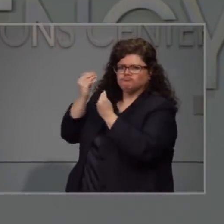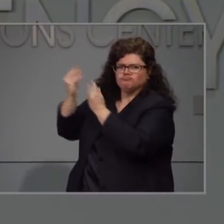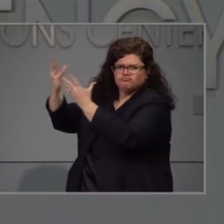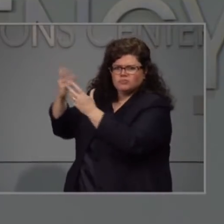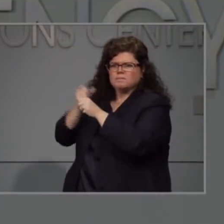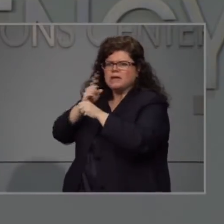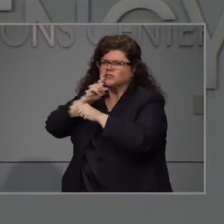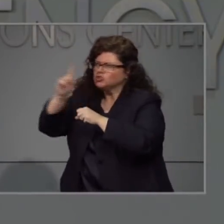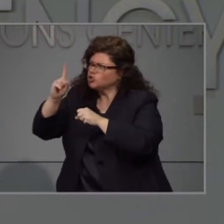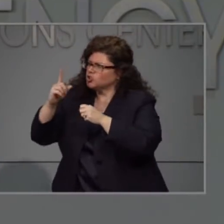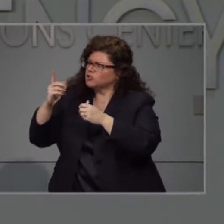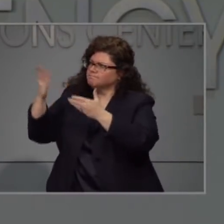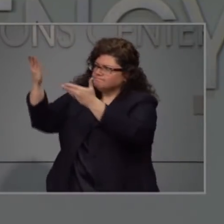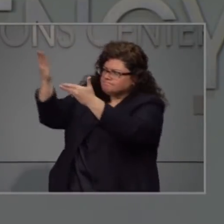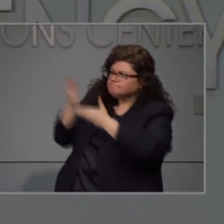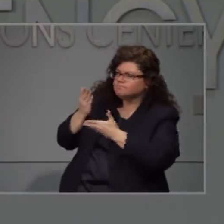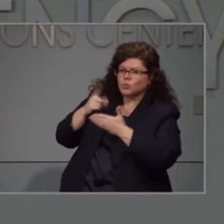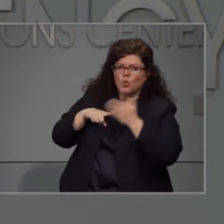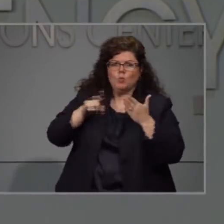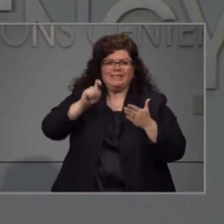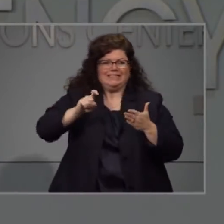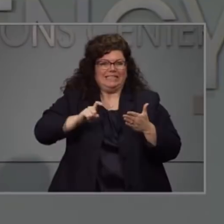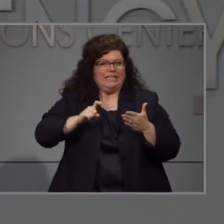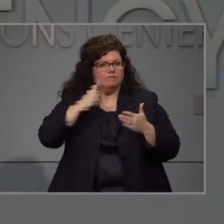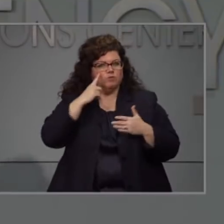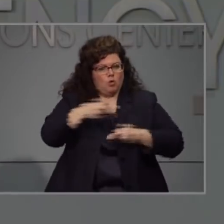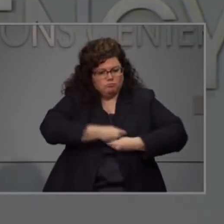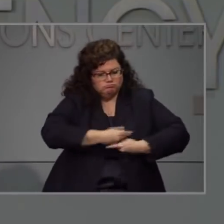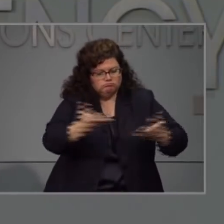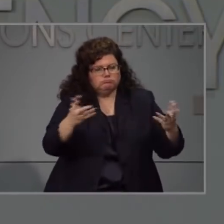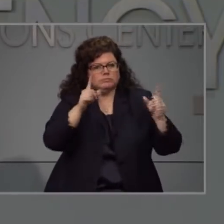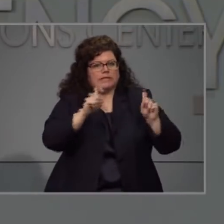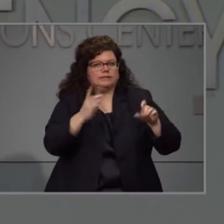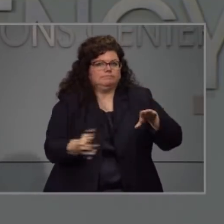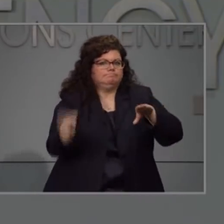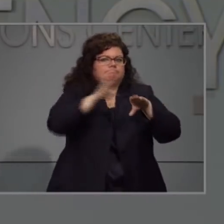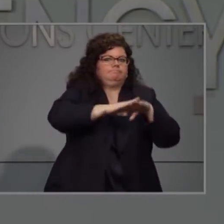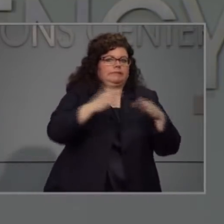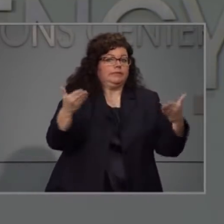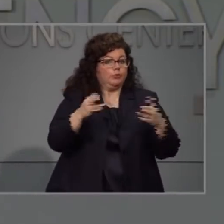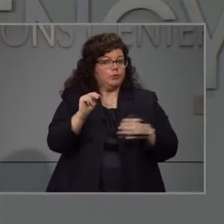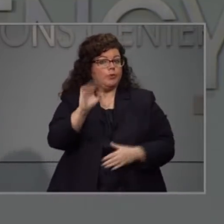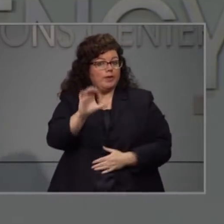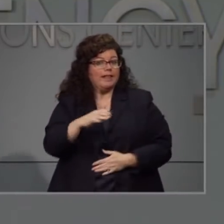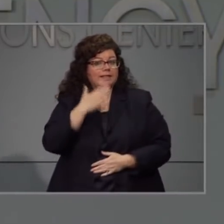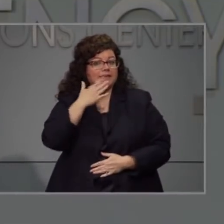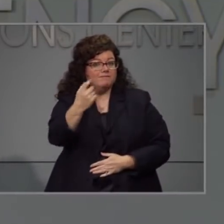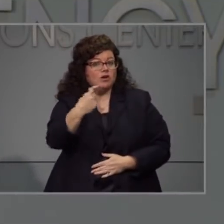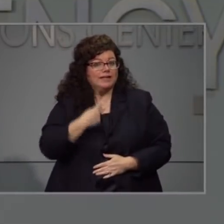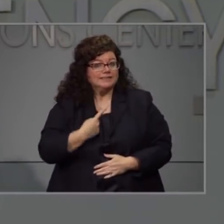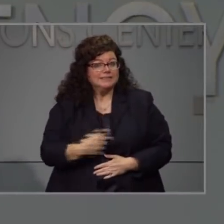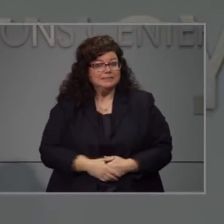to make sure we get what we need here for folks in North Carolina. Thank you so much.